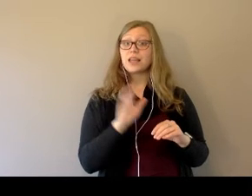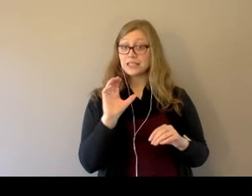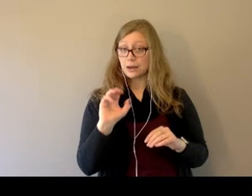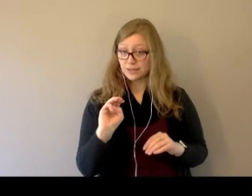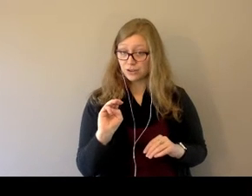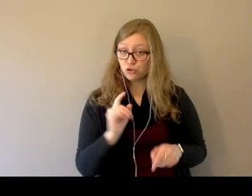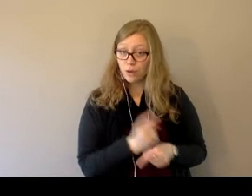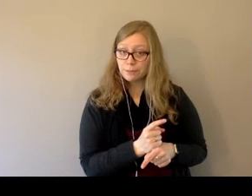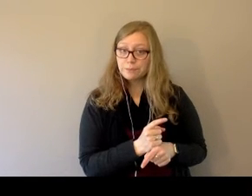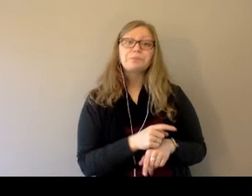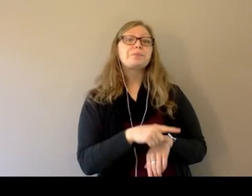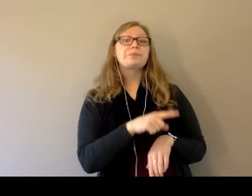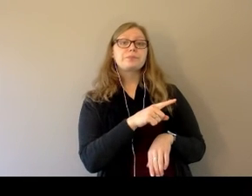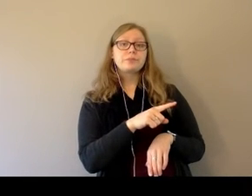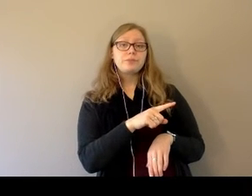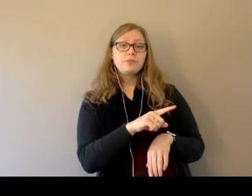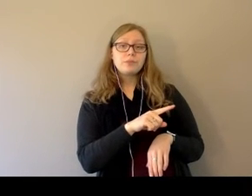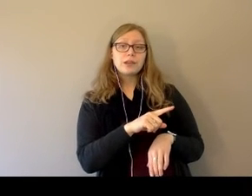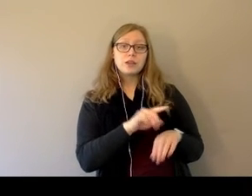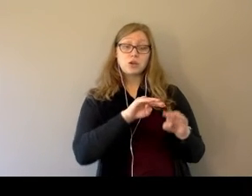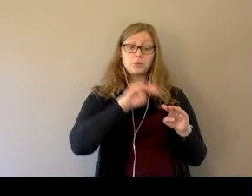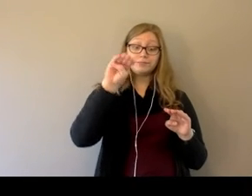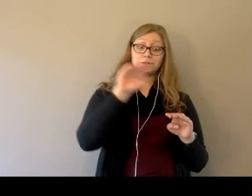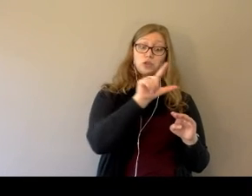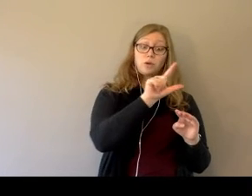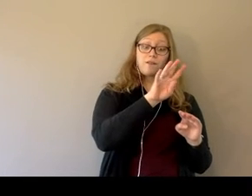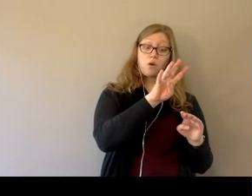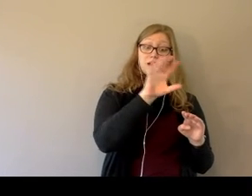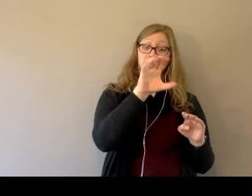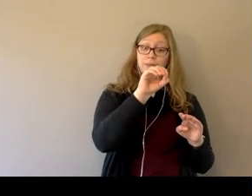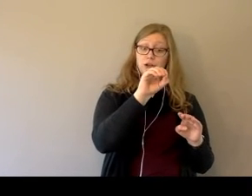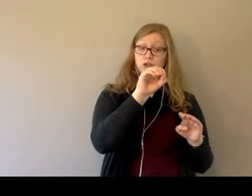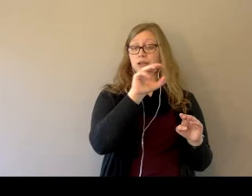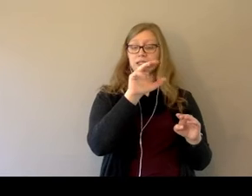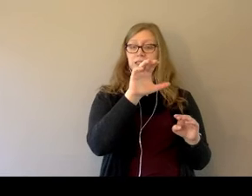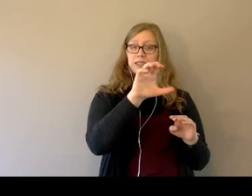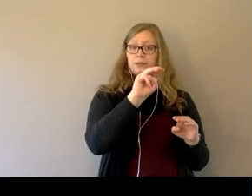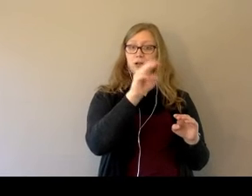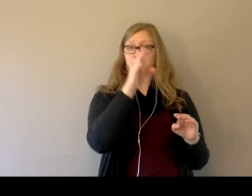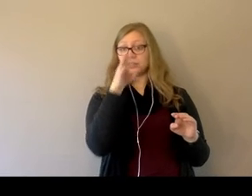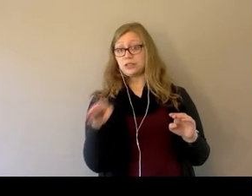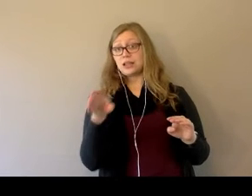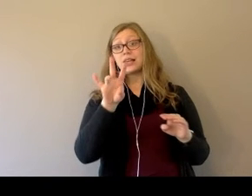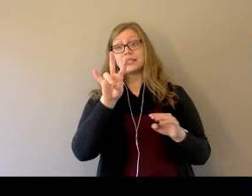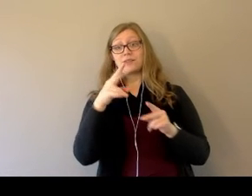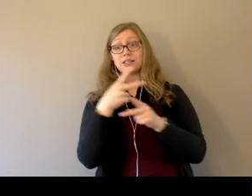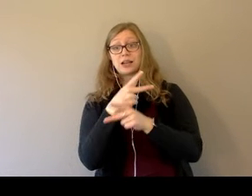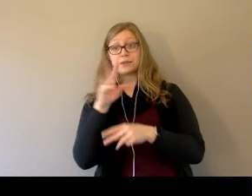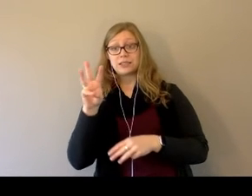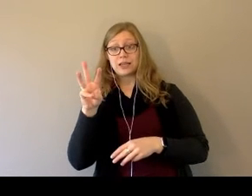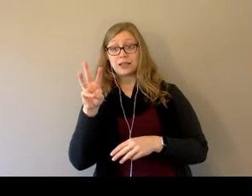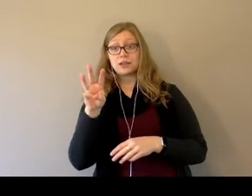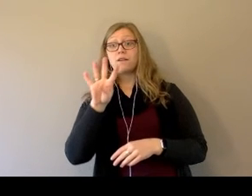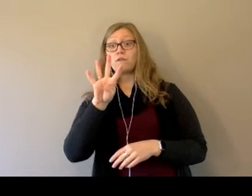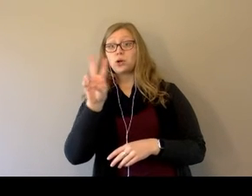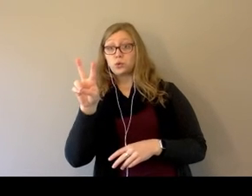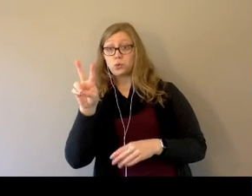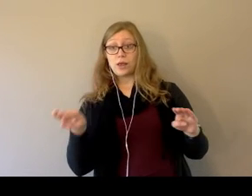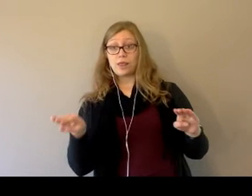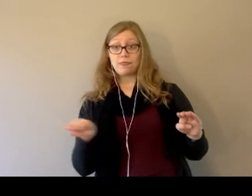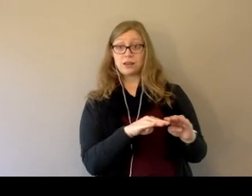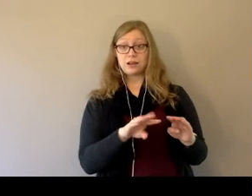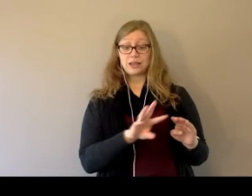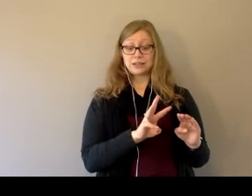So I have sides of 24 centimeters. 7 times 6, I have one that's 42 centimeters, and 6 times